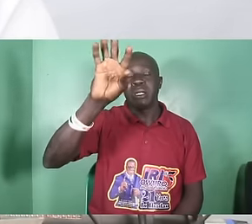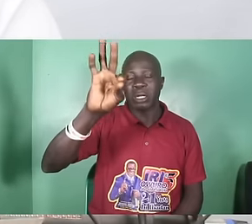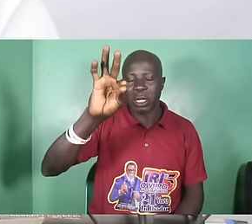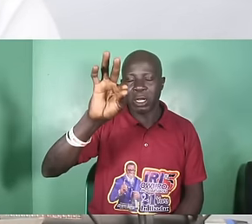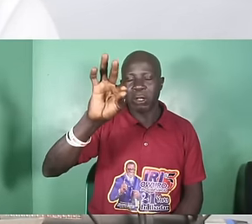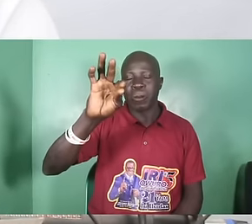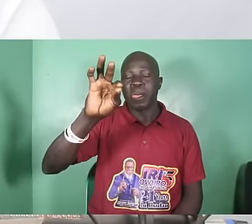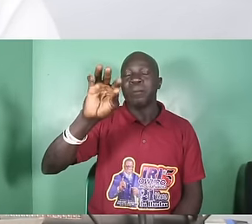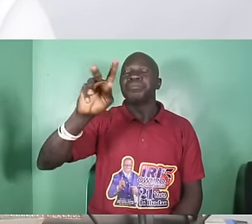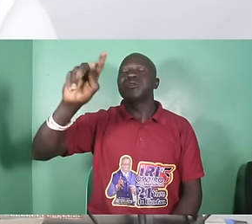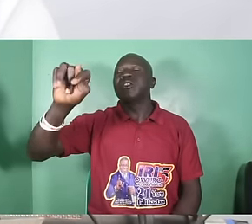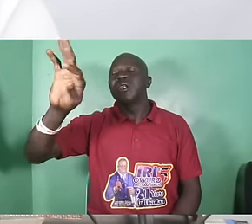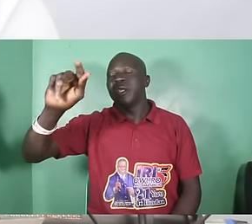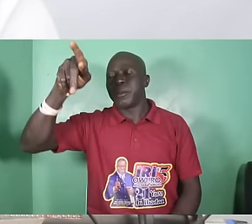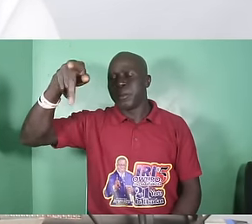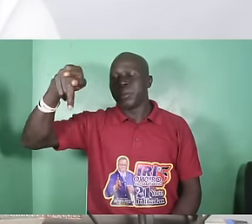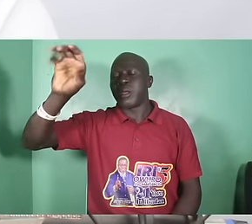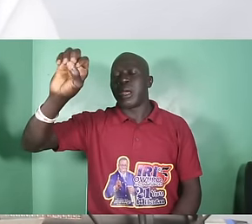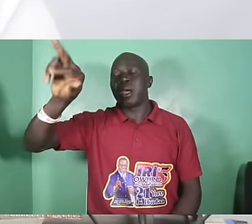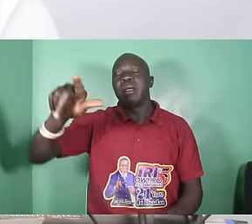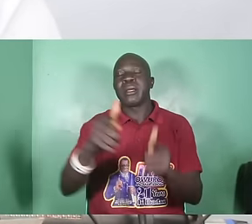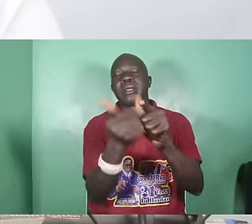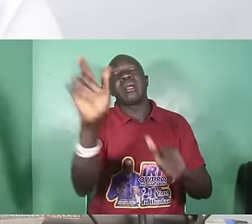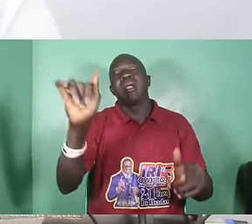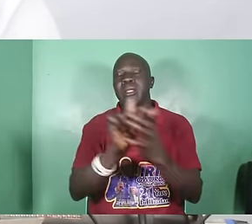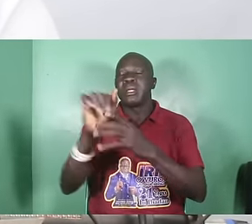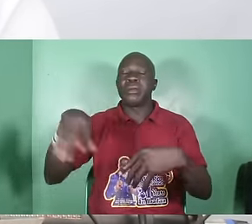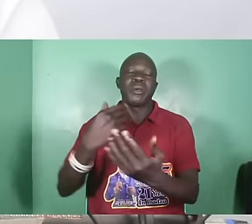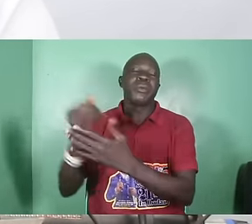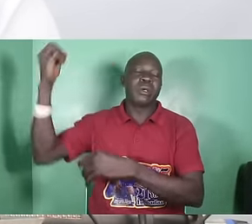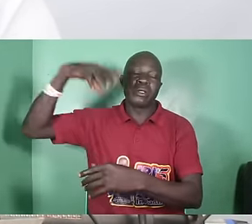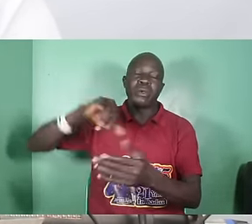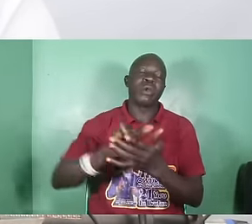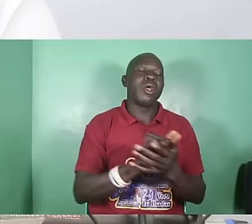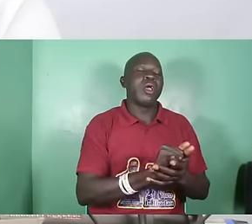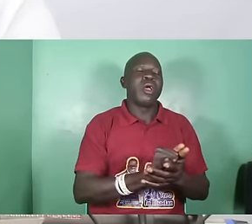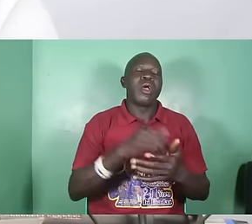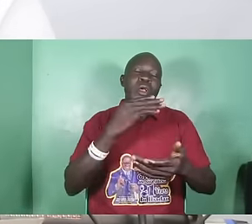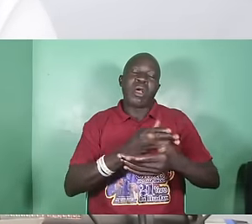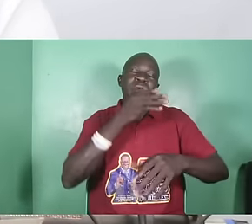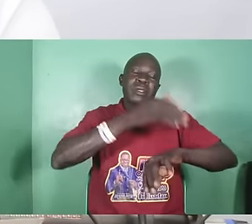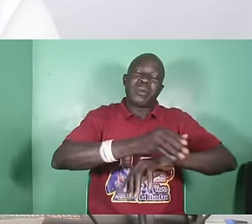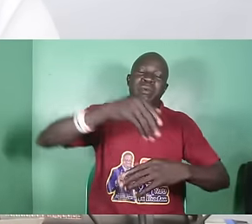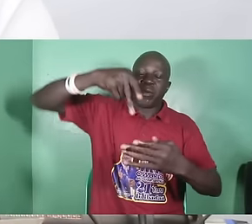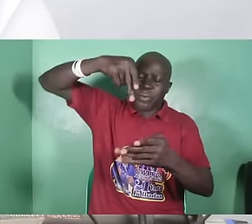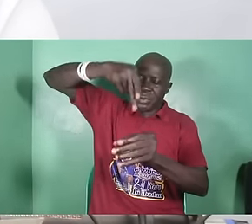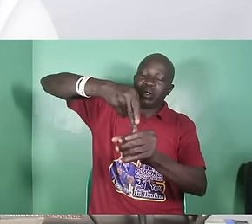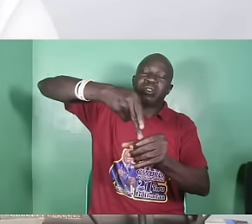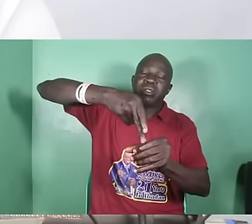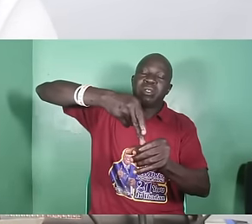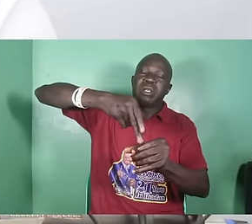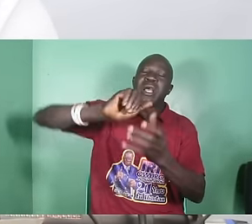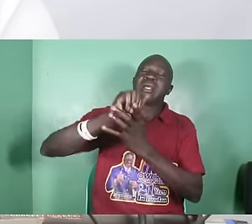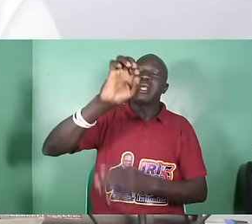Number nine. Ajase Tipa Garage. By the grace of God. Lenye Semba Filling Station. At the back of Semba Filling